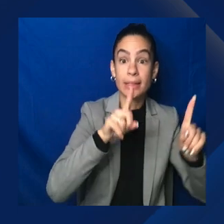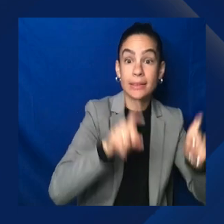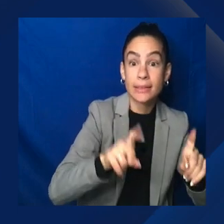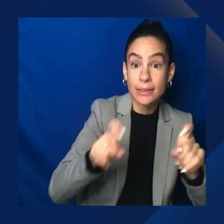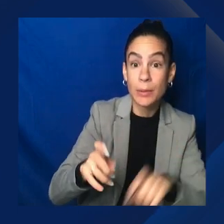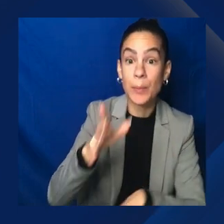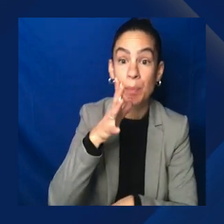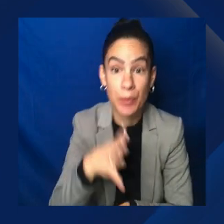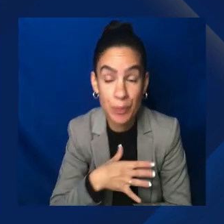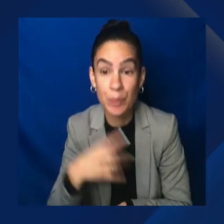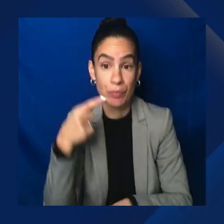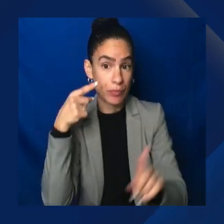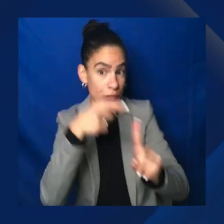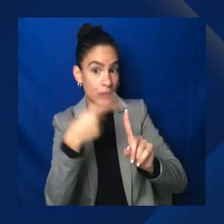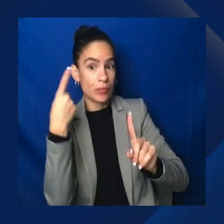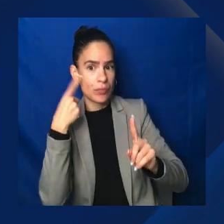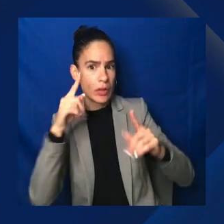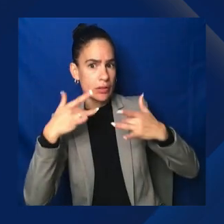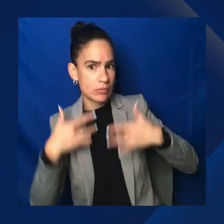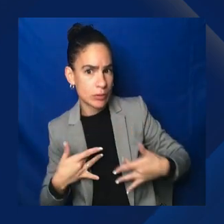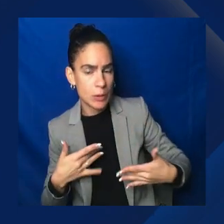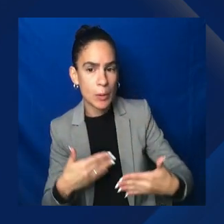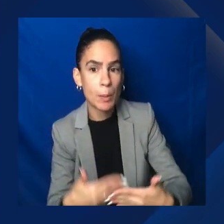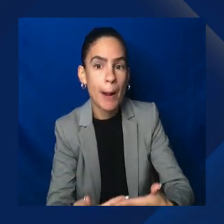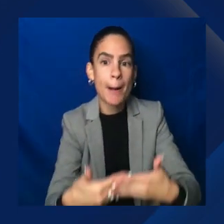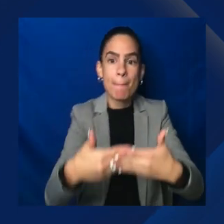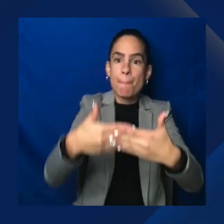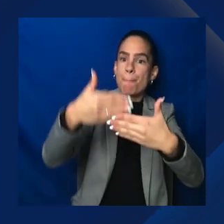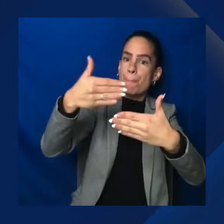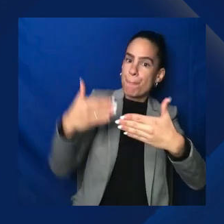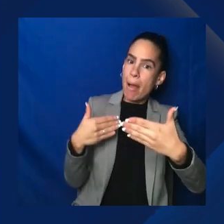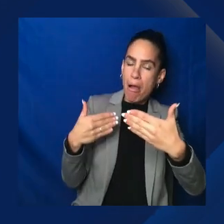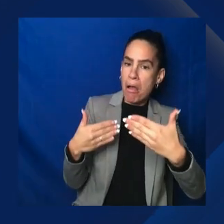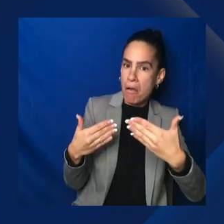the overt consequences occur.